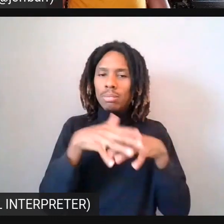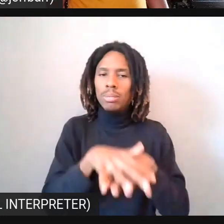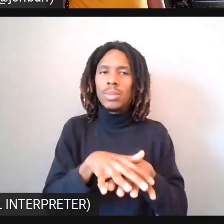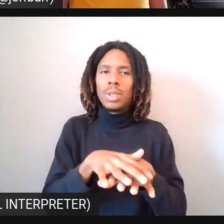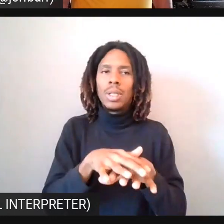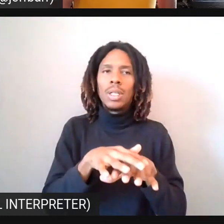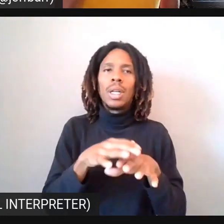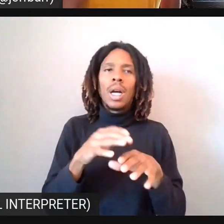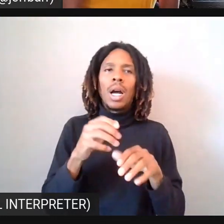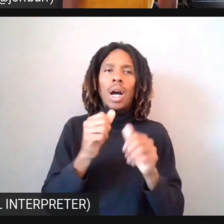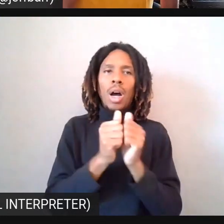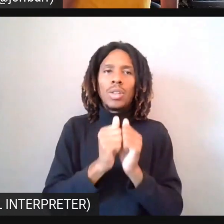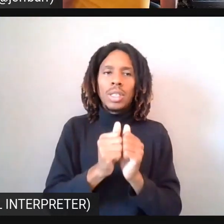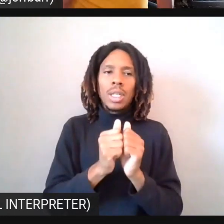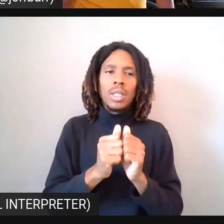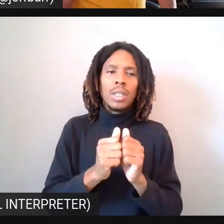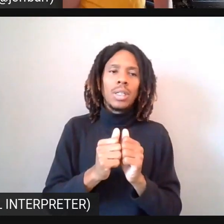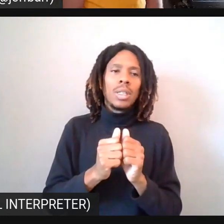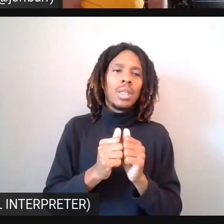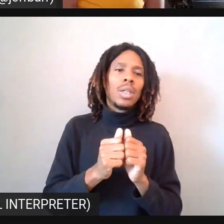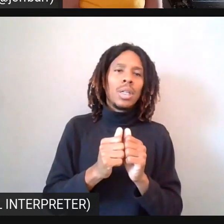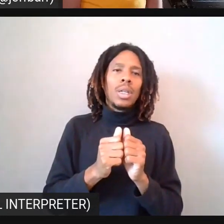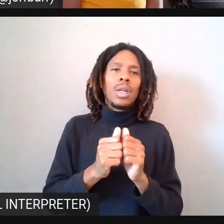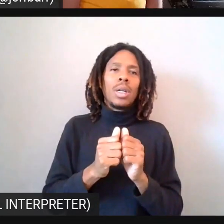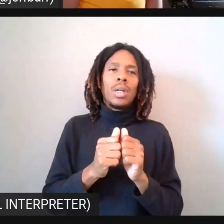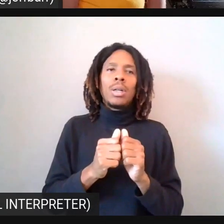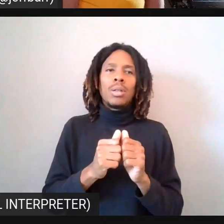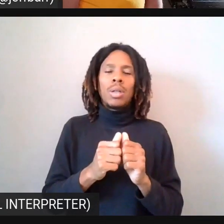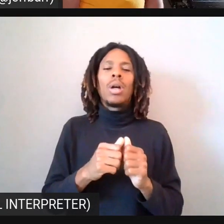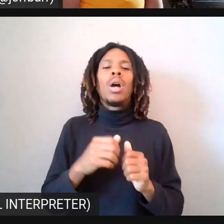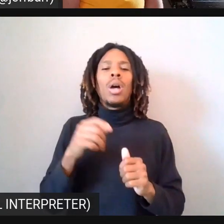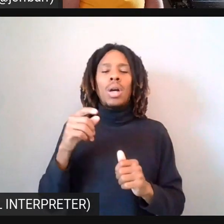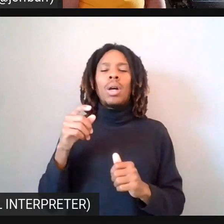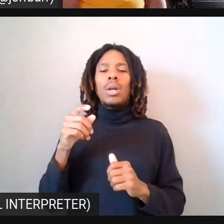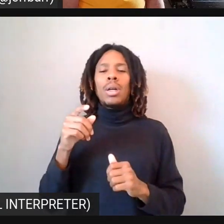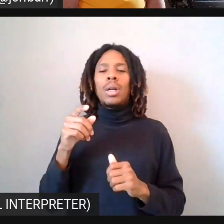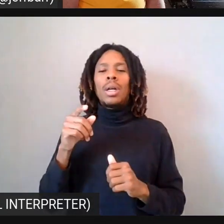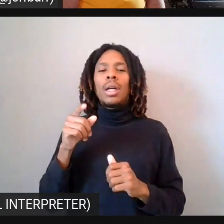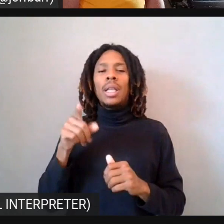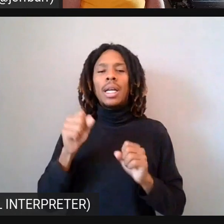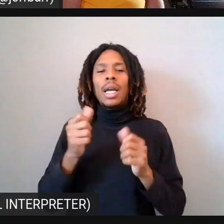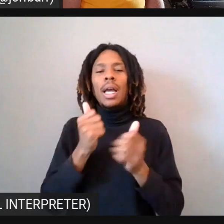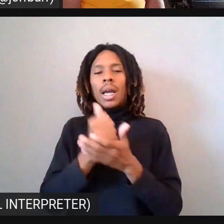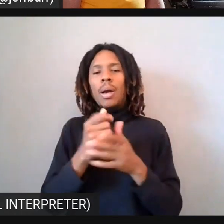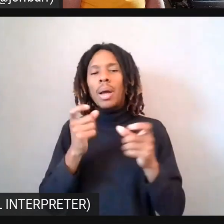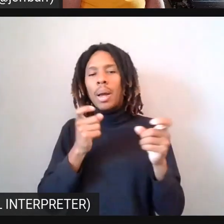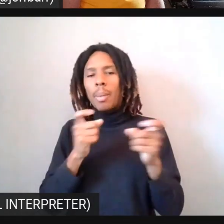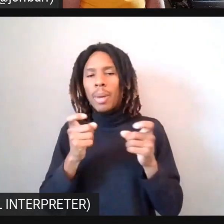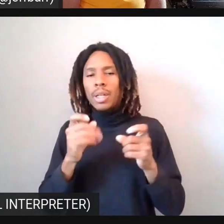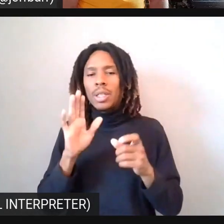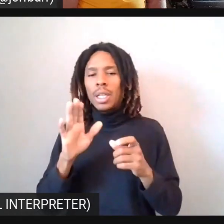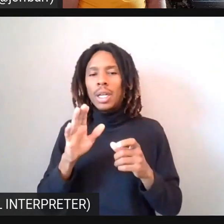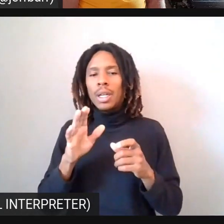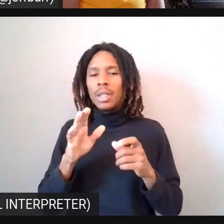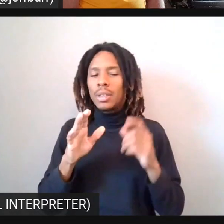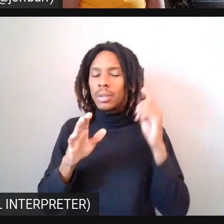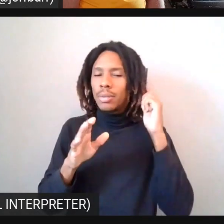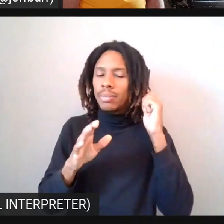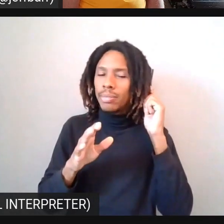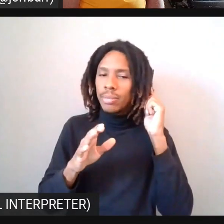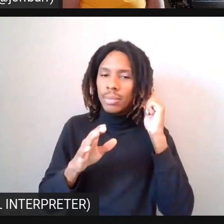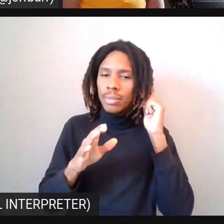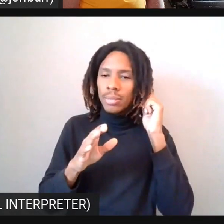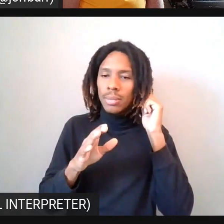unused or non-active resources, they can help manage their costs better in a simpler and faster manner. And it